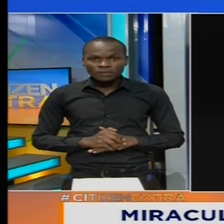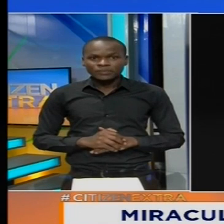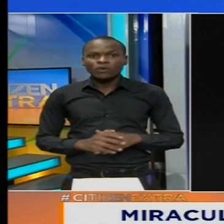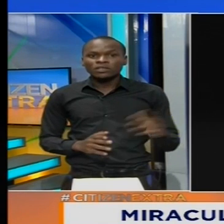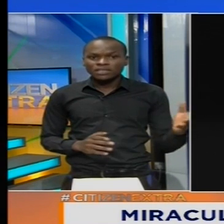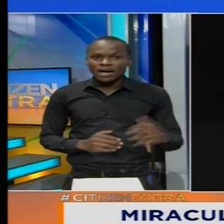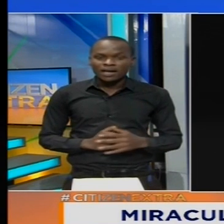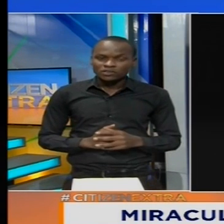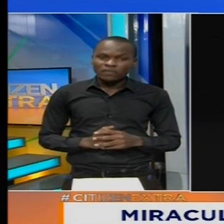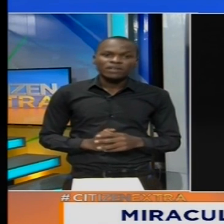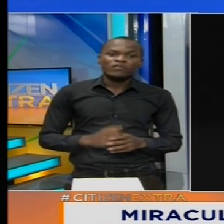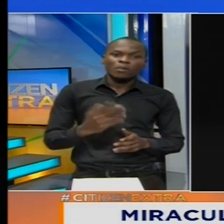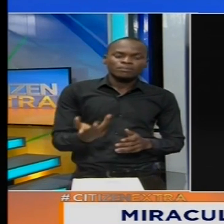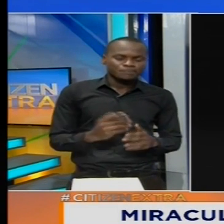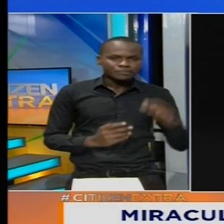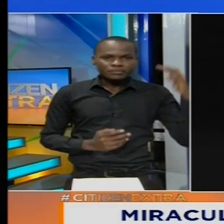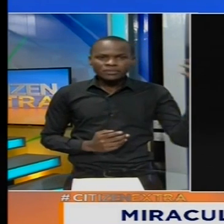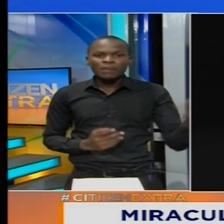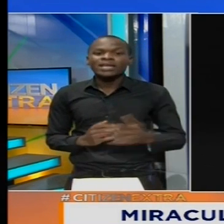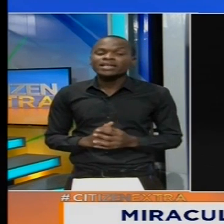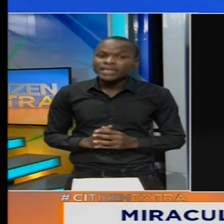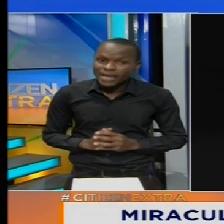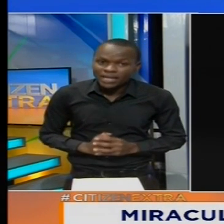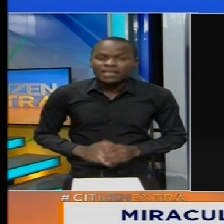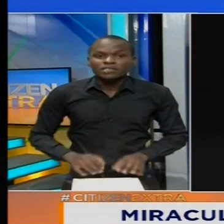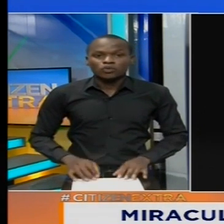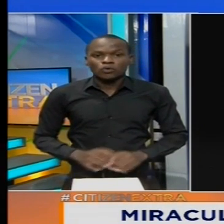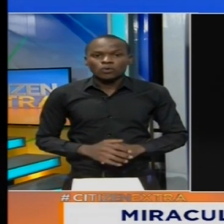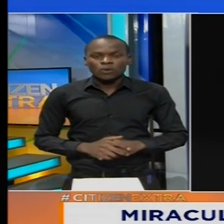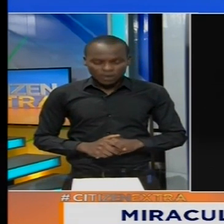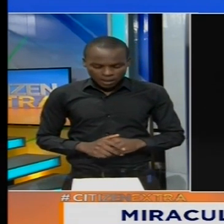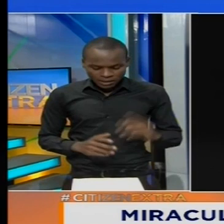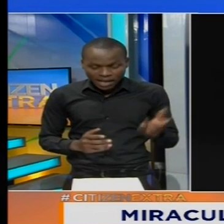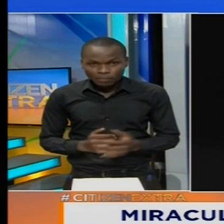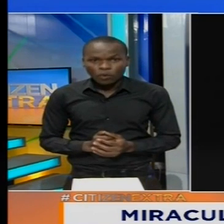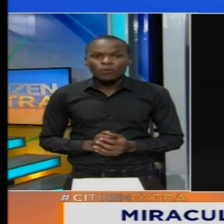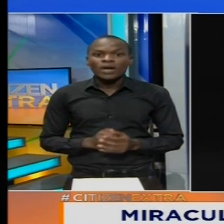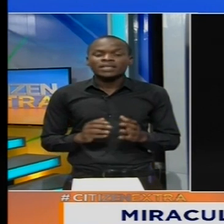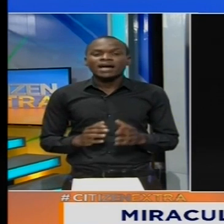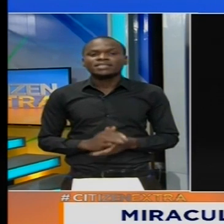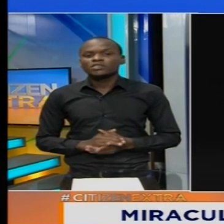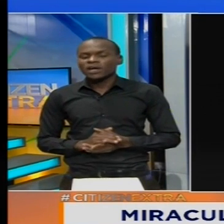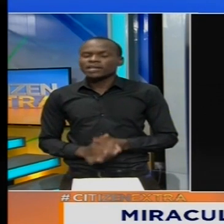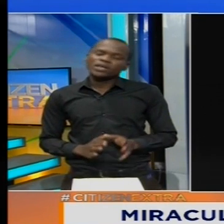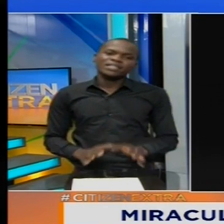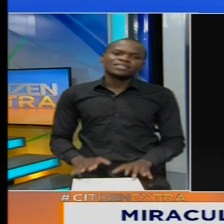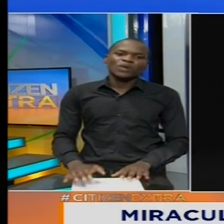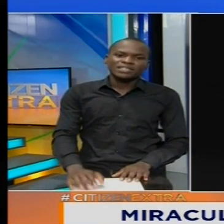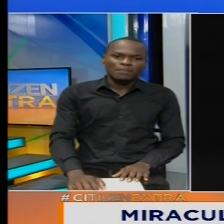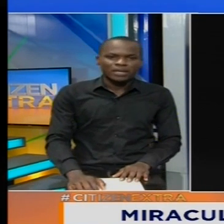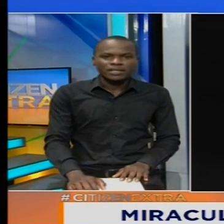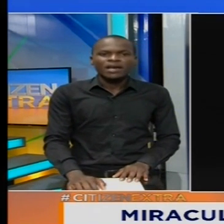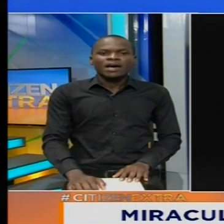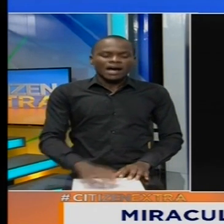Migiro. He was traveling from Maile Nne to Tarbo when the accident occurred. Okay, this is